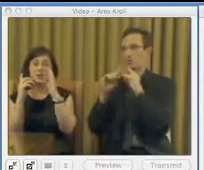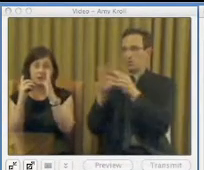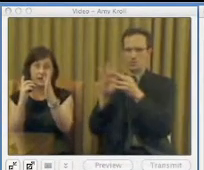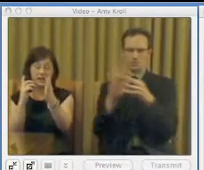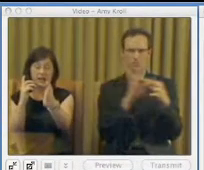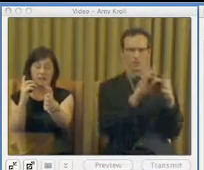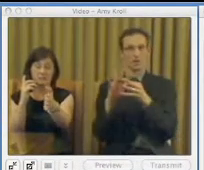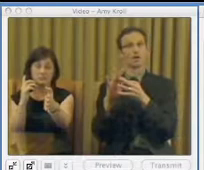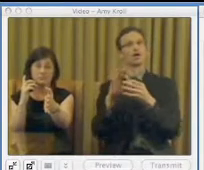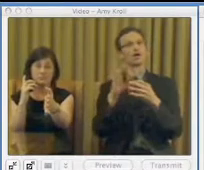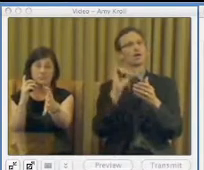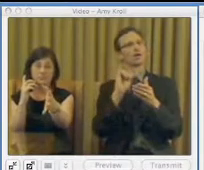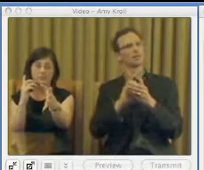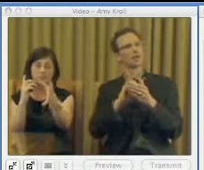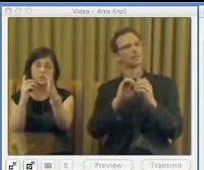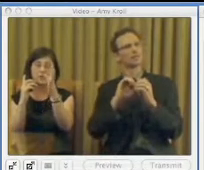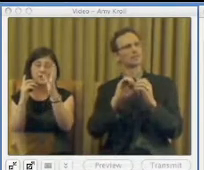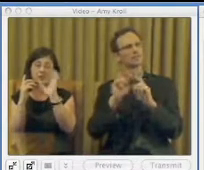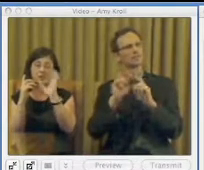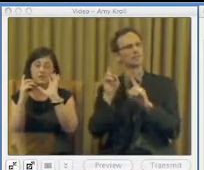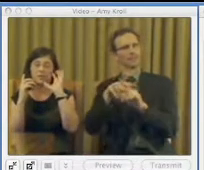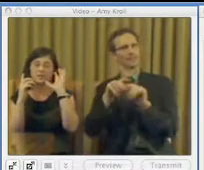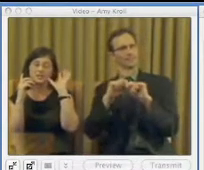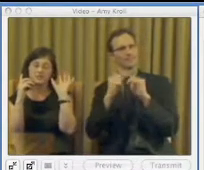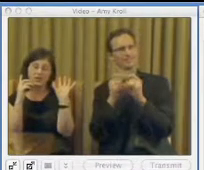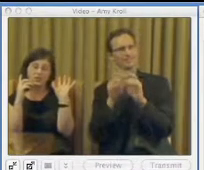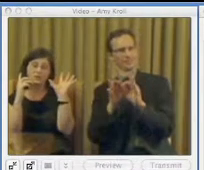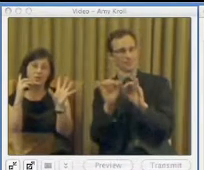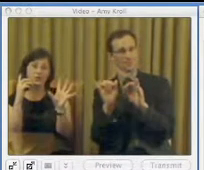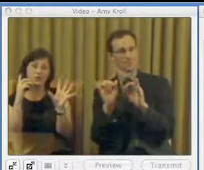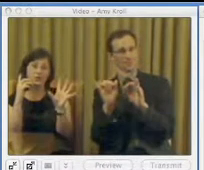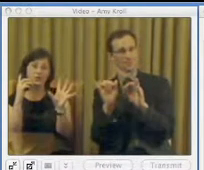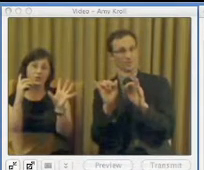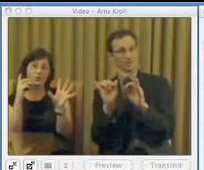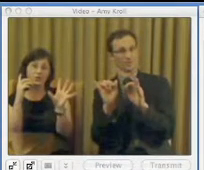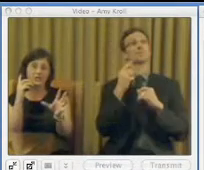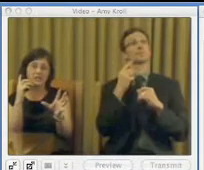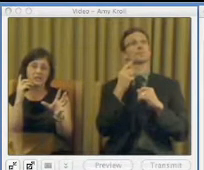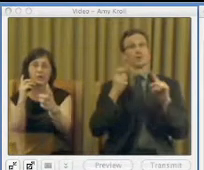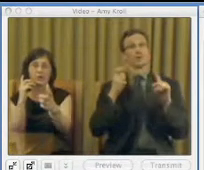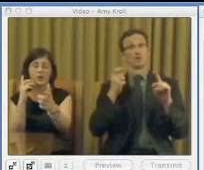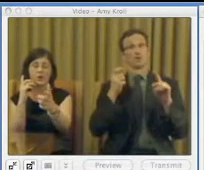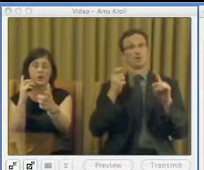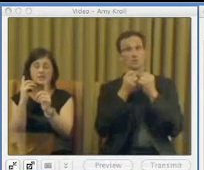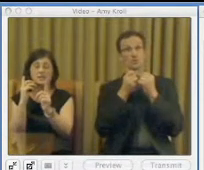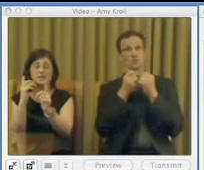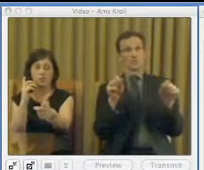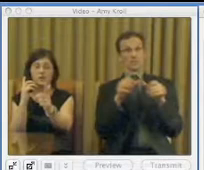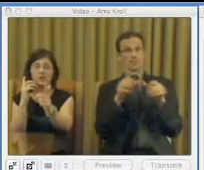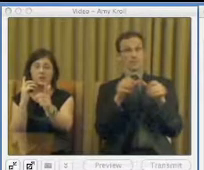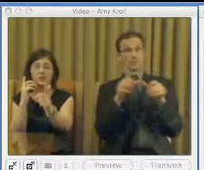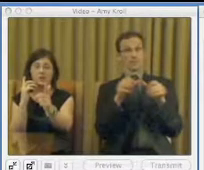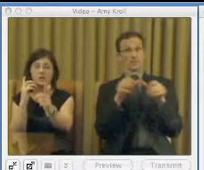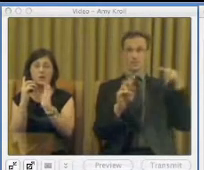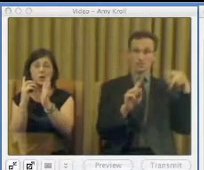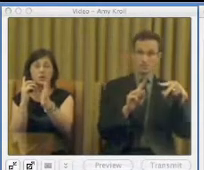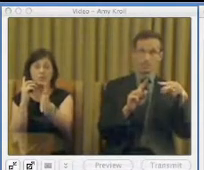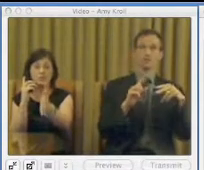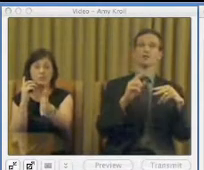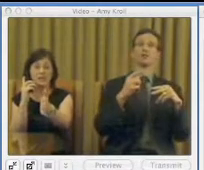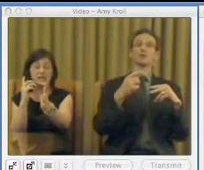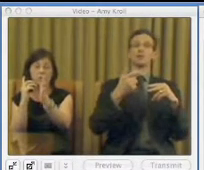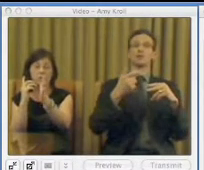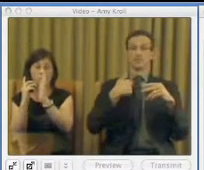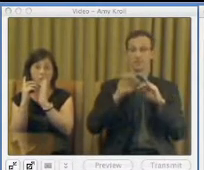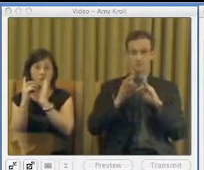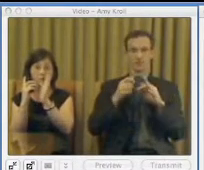you're interacting directly, you think from an interactional sociolinguistic perspective, is you're negotiating the talk.